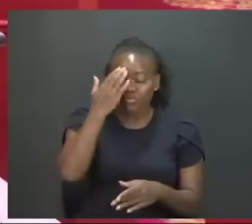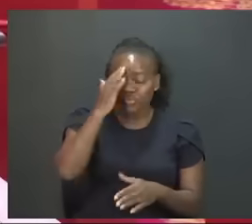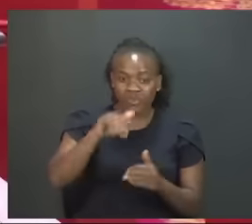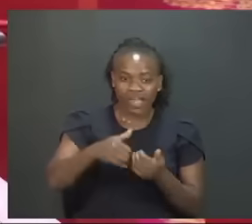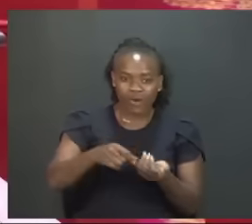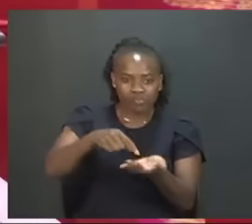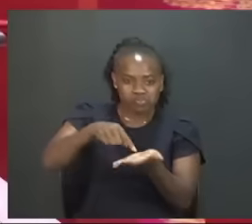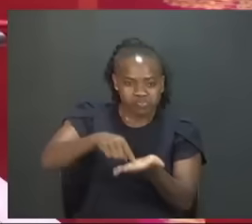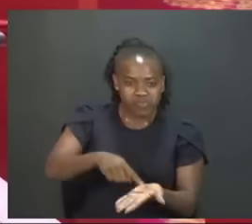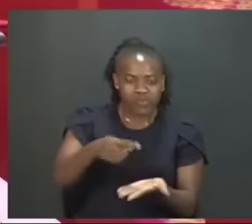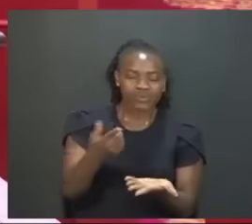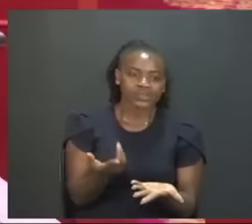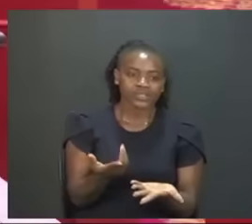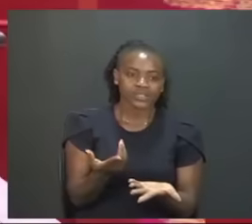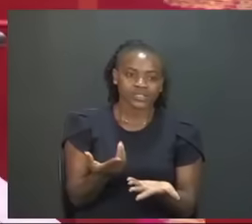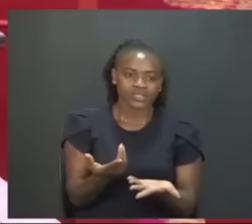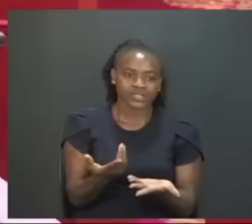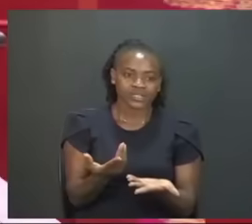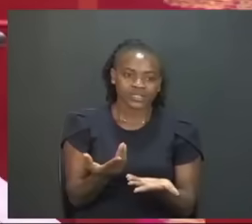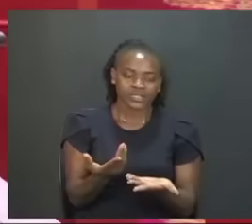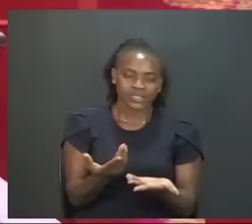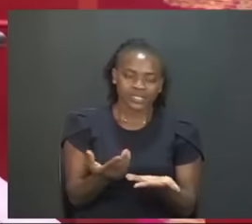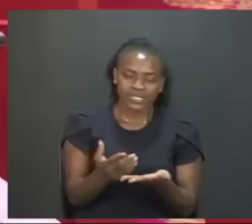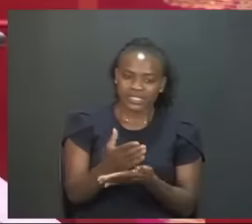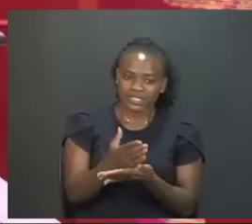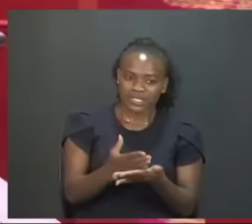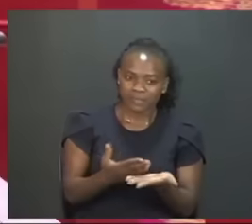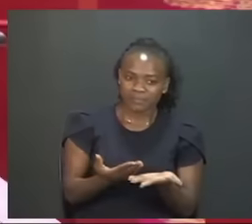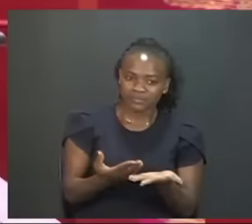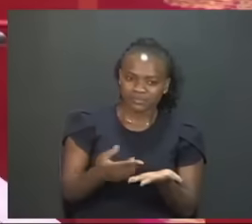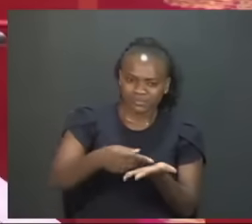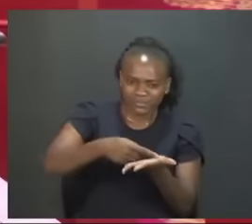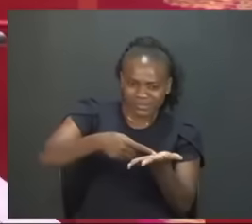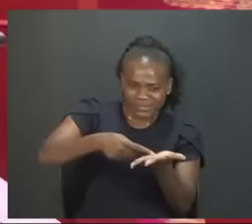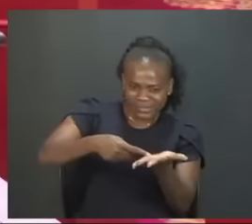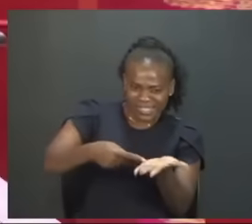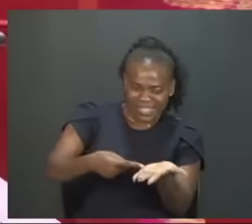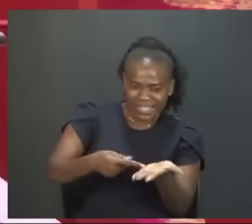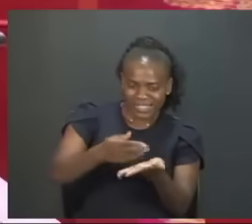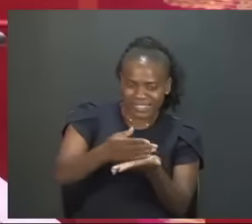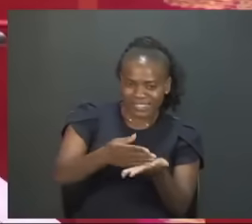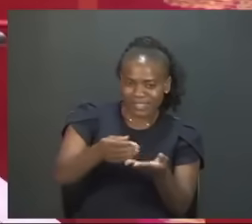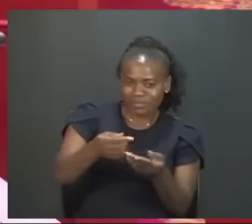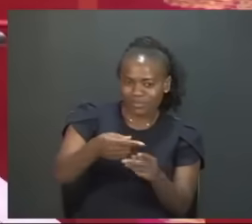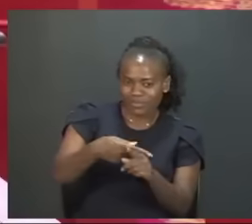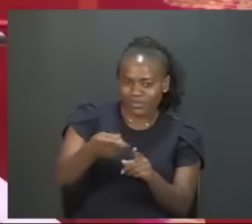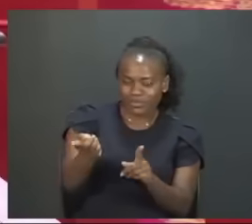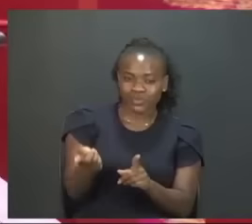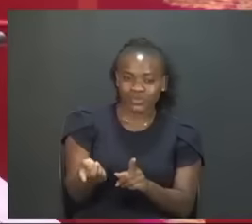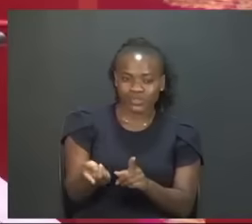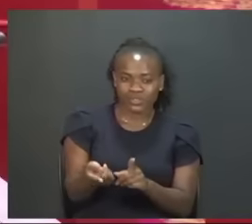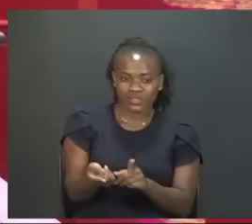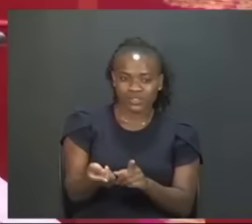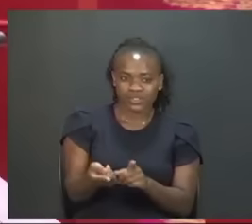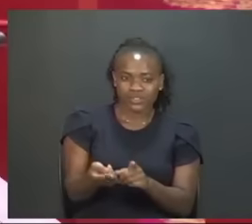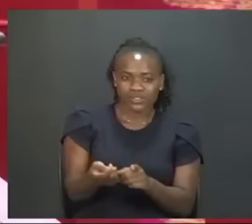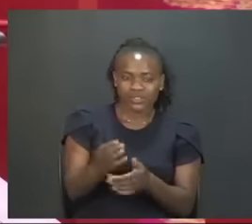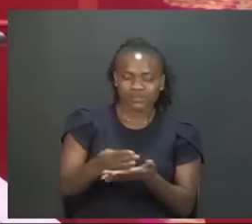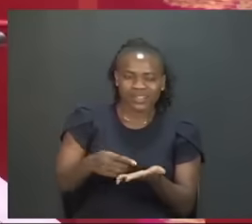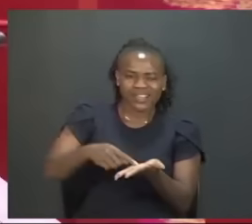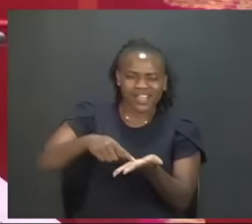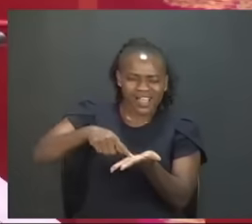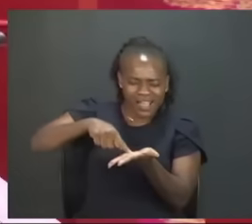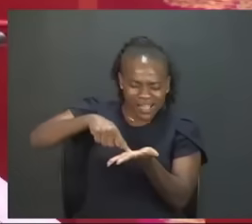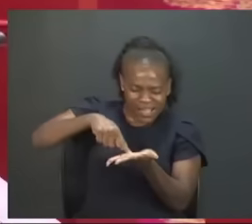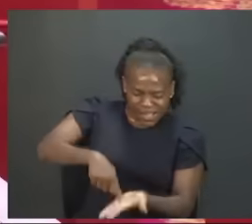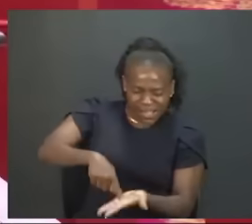press it, and some of them are a bit defective now. So you need to press so hard sometimes